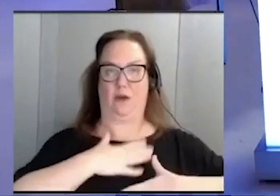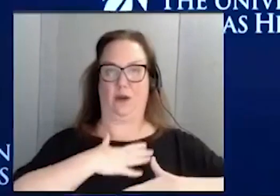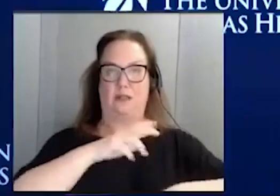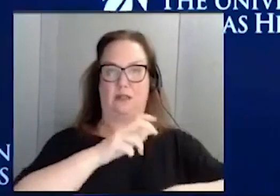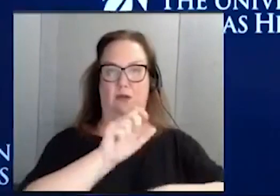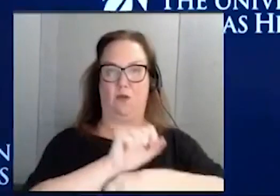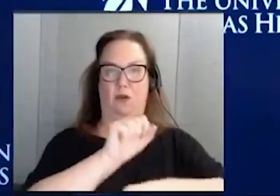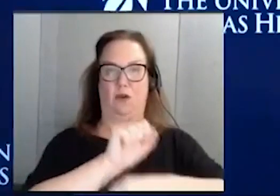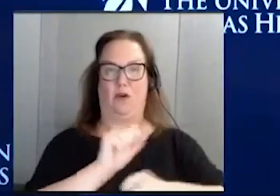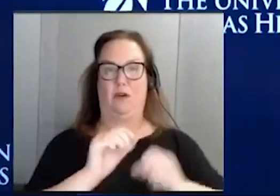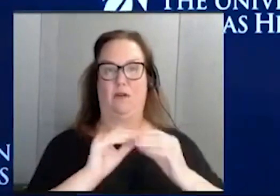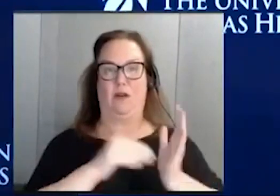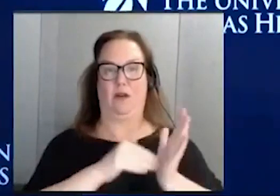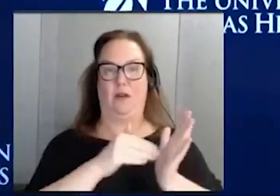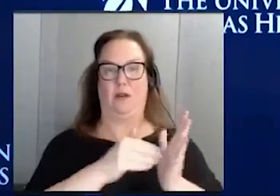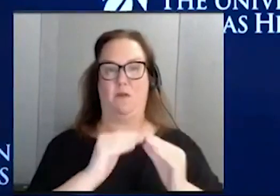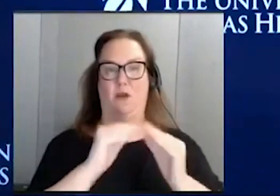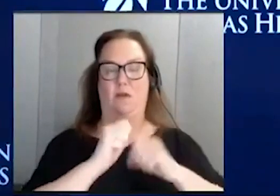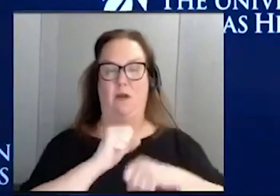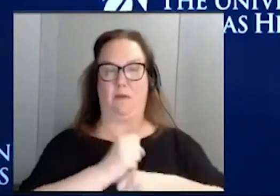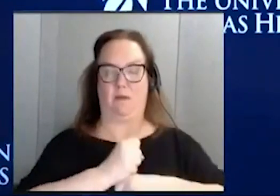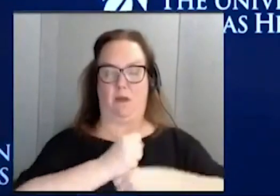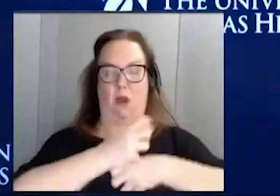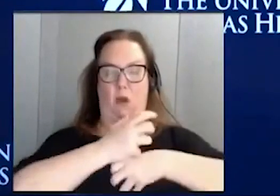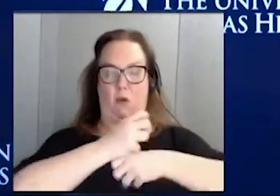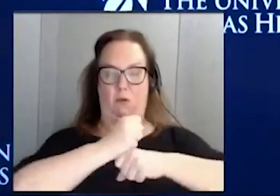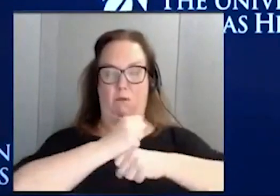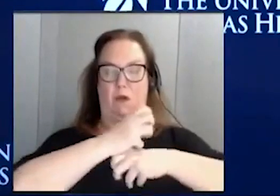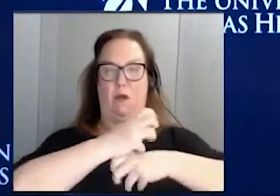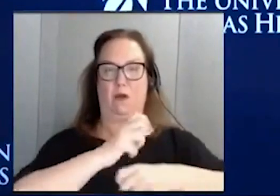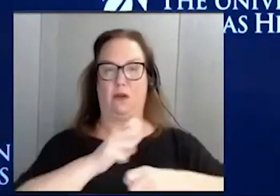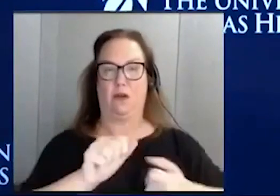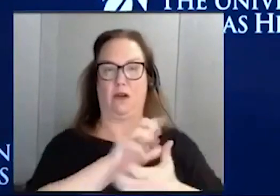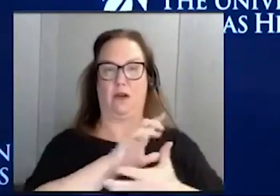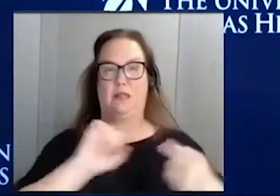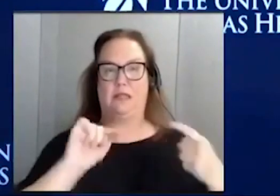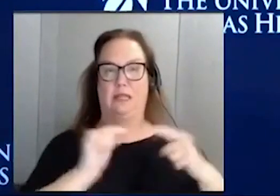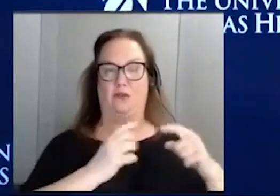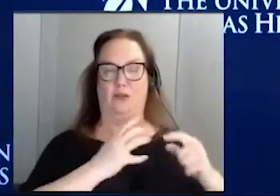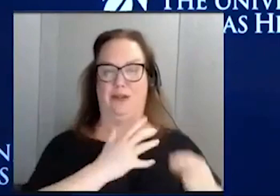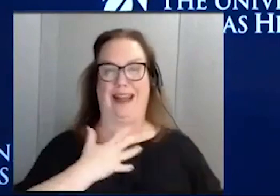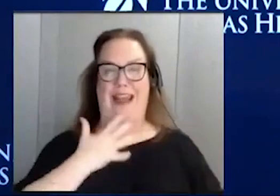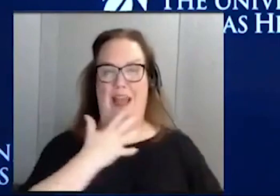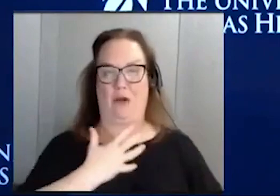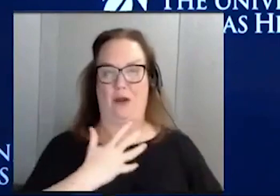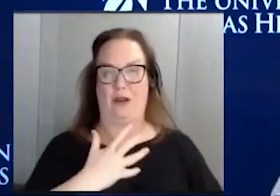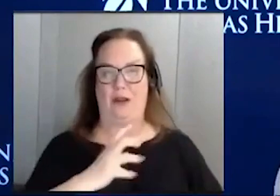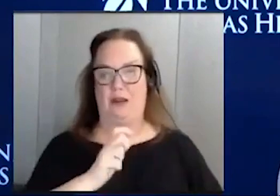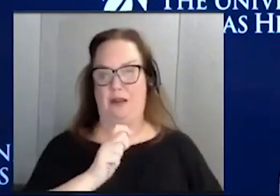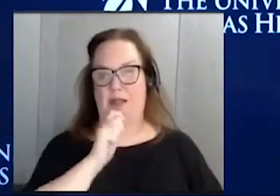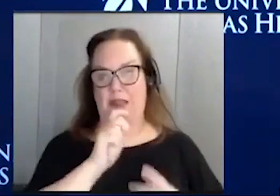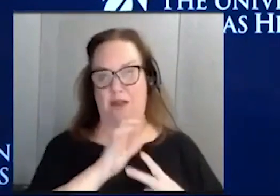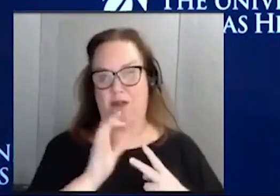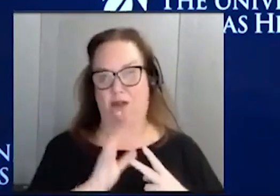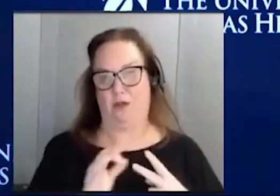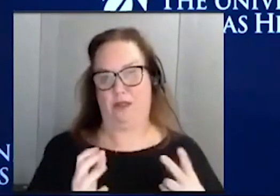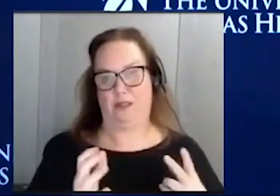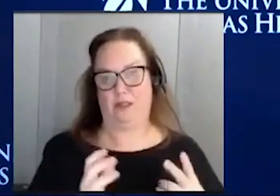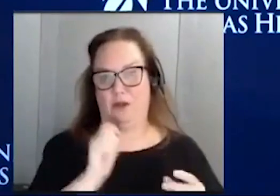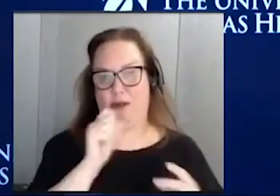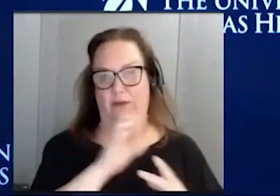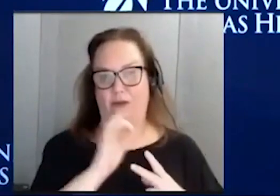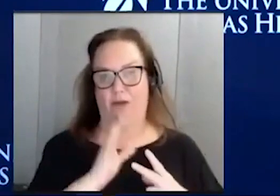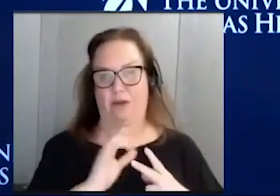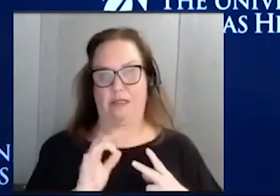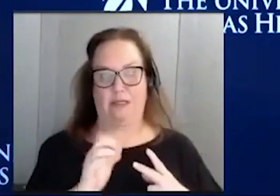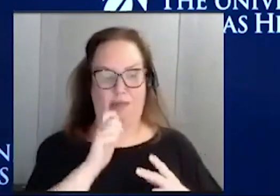more you have to blow the balloon up. And as you do that, you can cause injury to the area around it. It's really not a choice because you don't have a choice. If you don't blow the